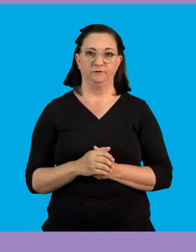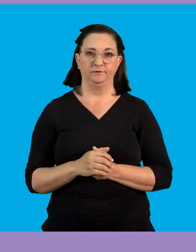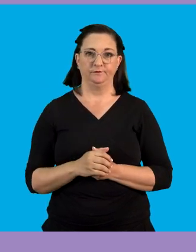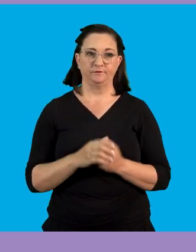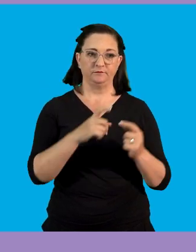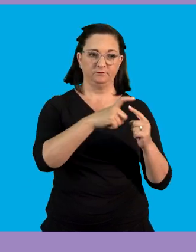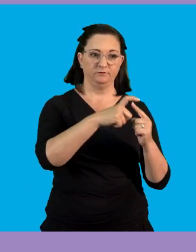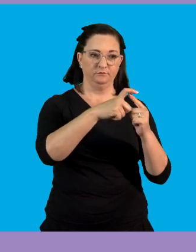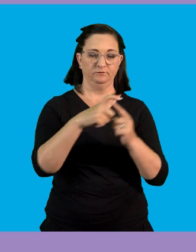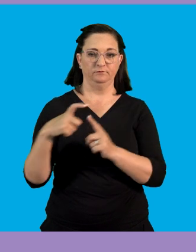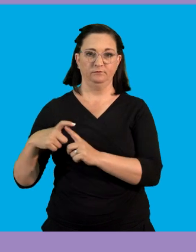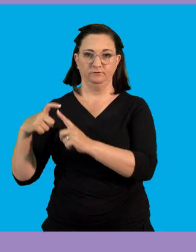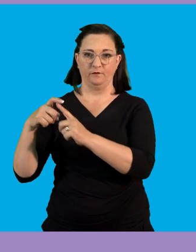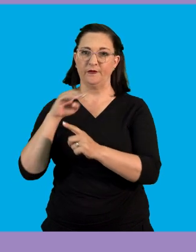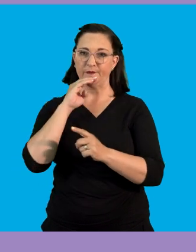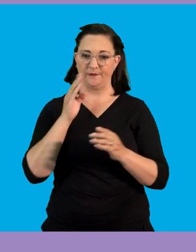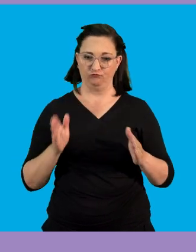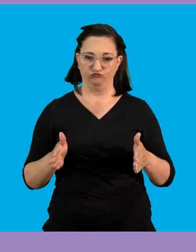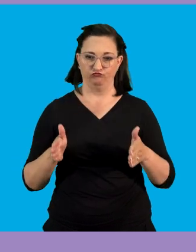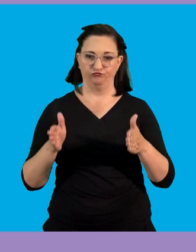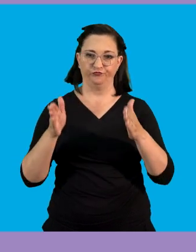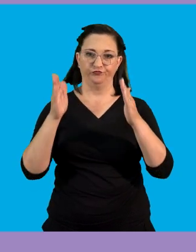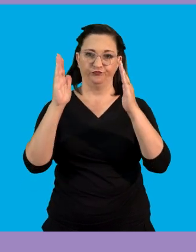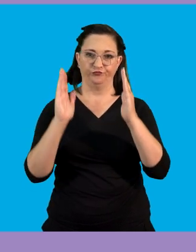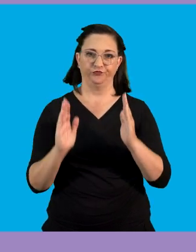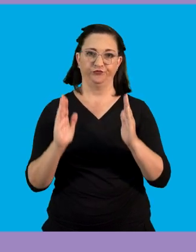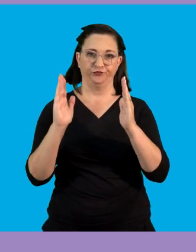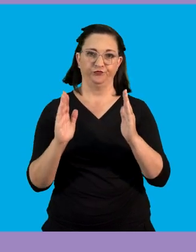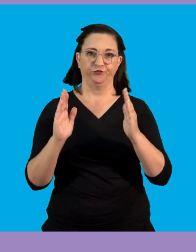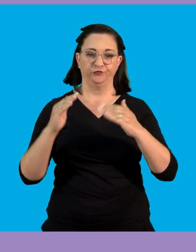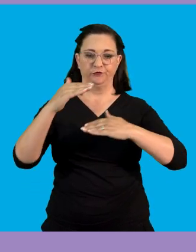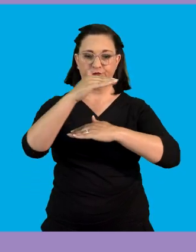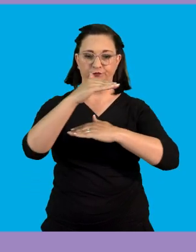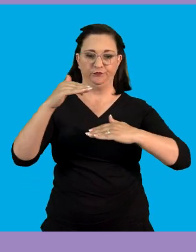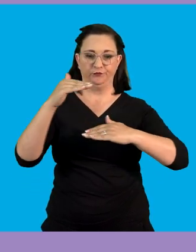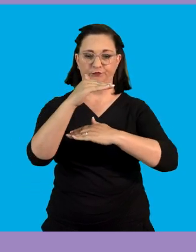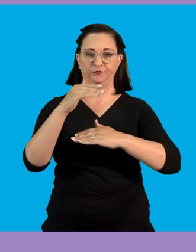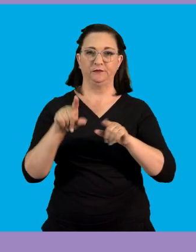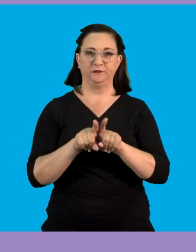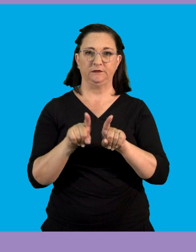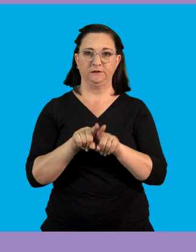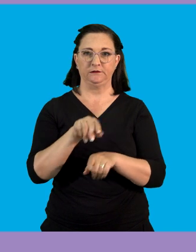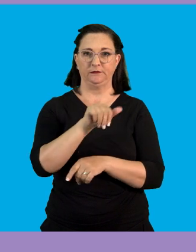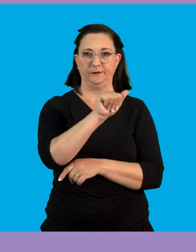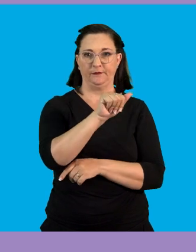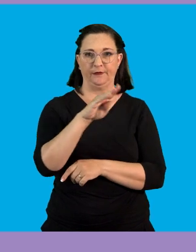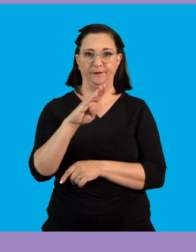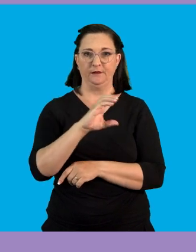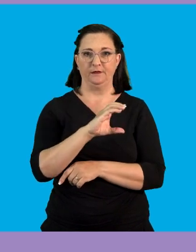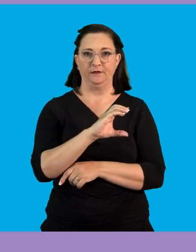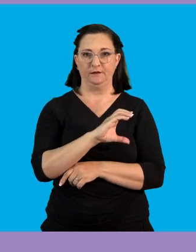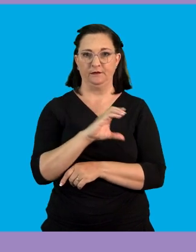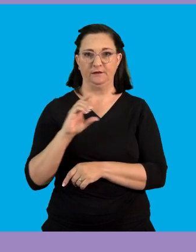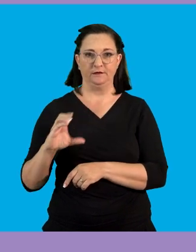similar marking means that they are parallel, as well as AB and CD. They also have